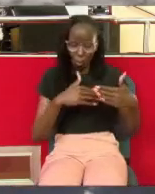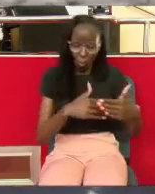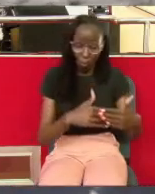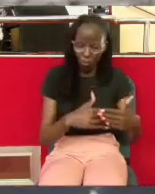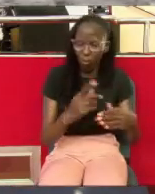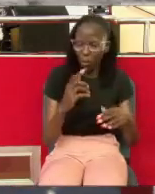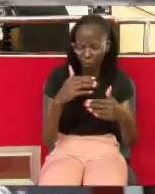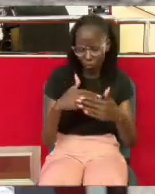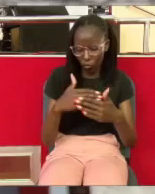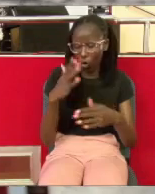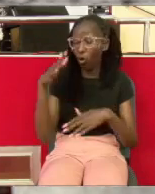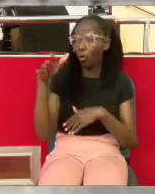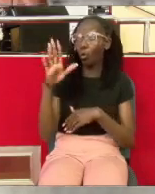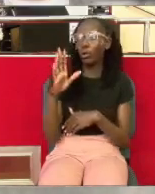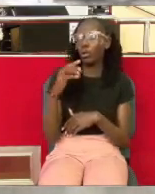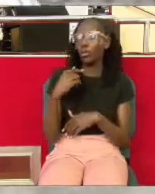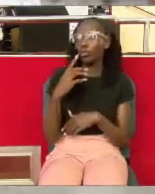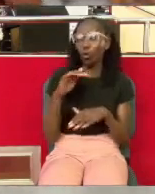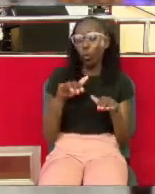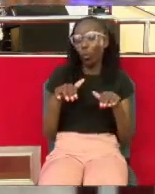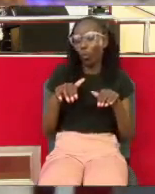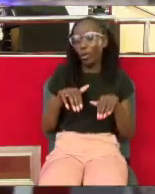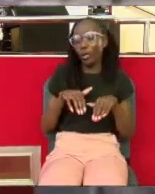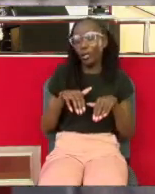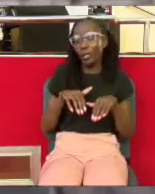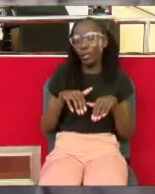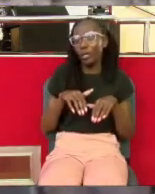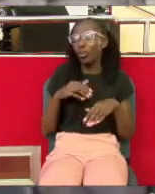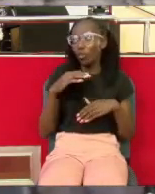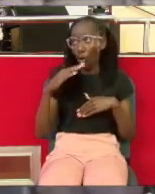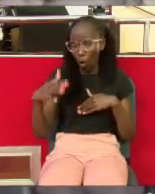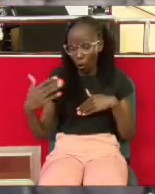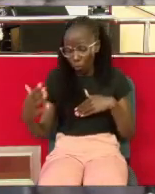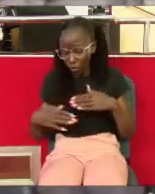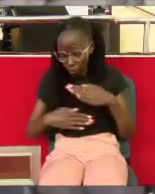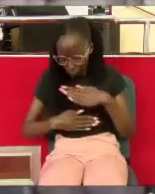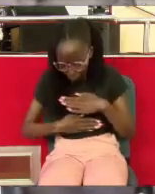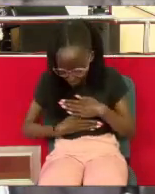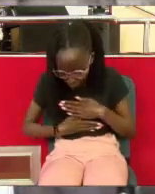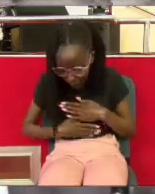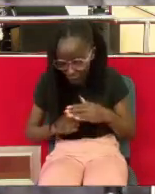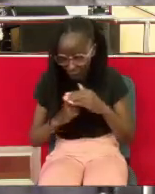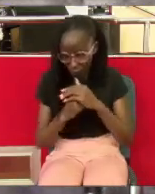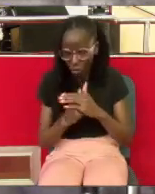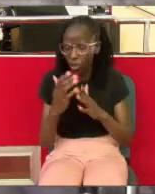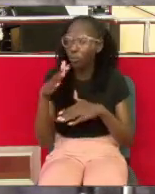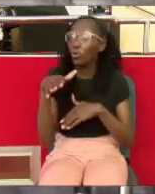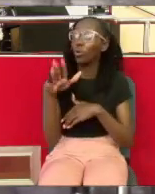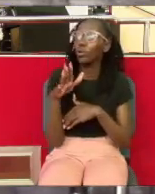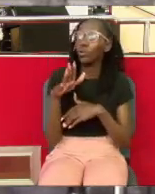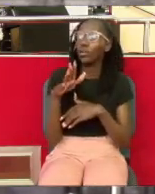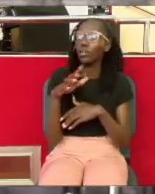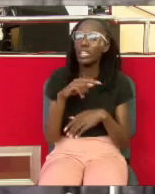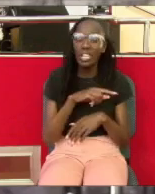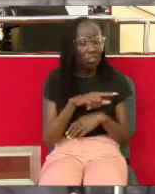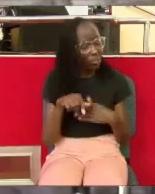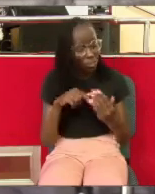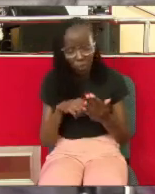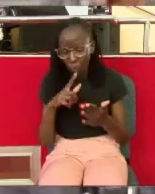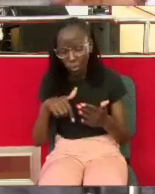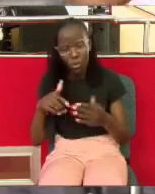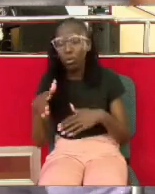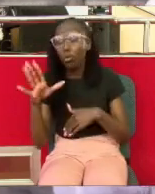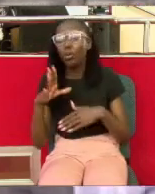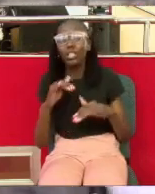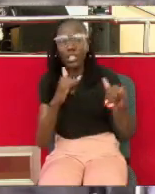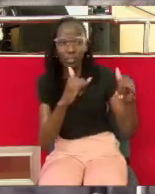presence. Hawangengojea utukufu ule. They bowed and worshipped God. Walikuwa wanainama na kuabudu. This is what God is inviting us to. Hivi ndivyo